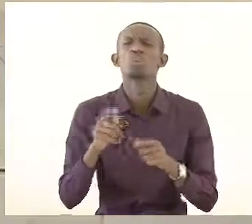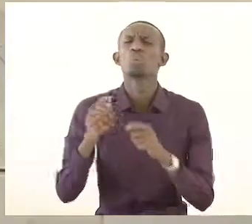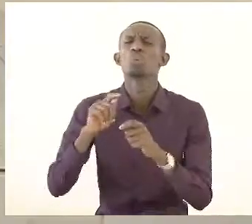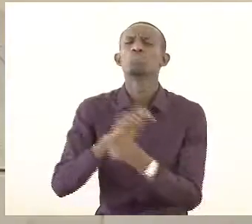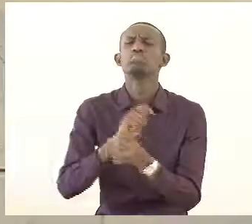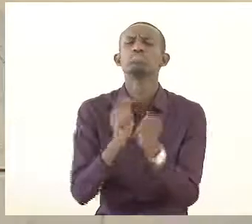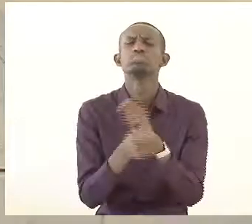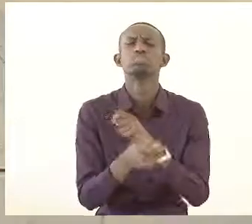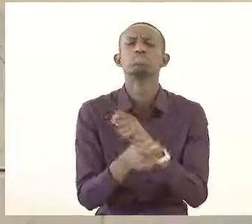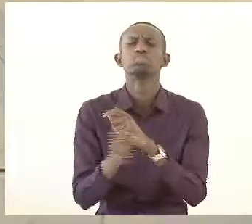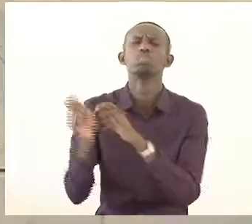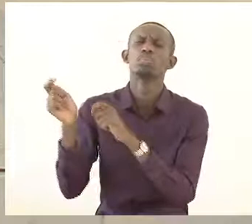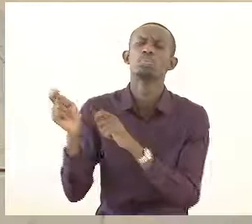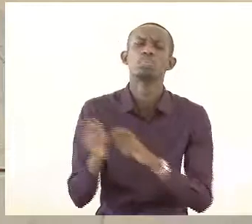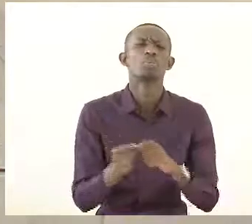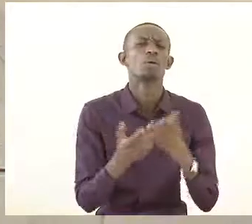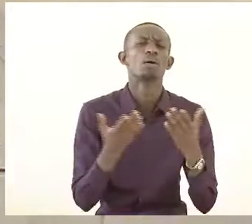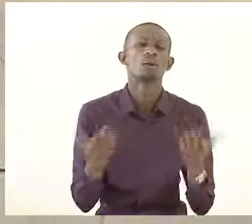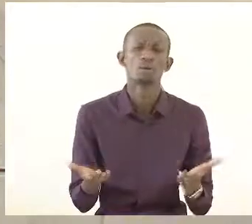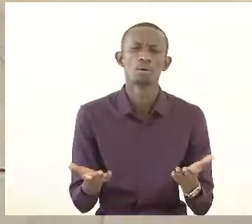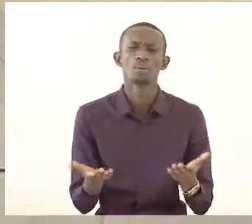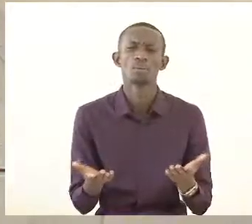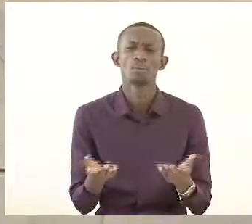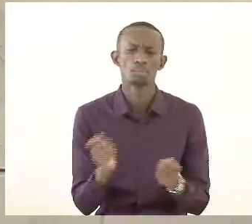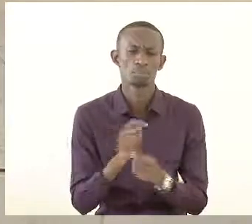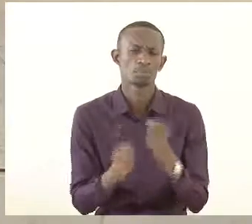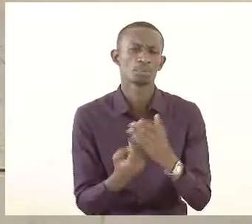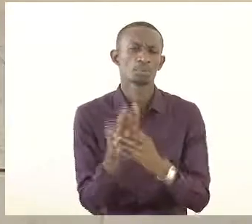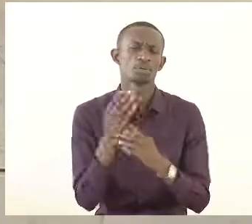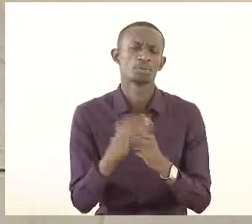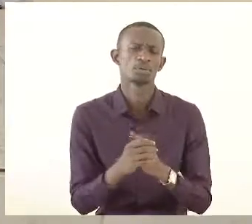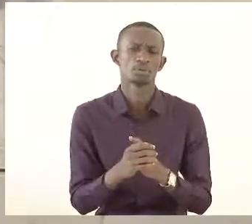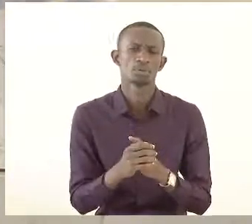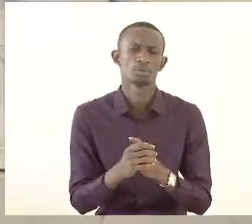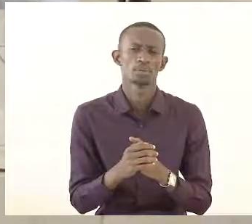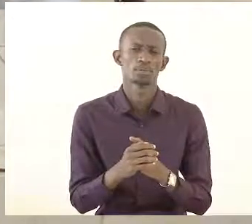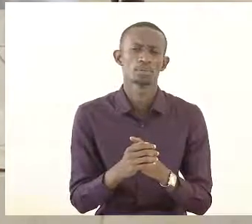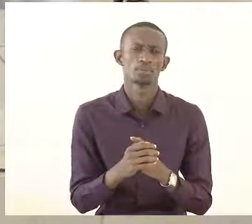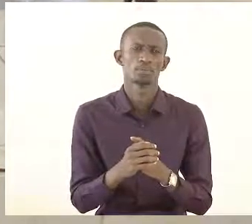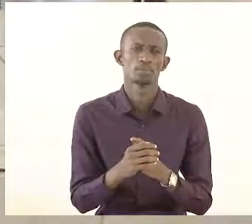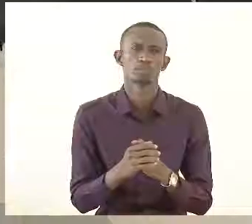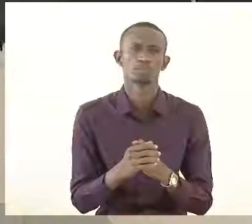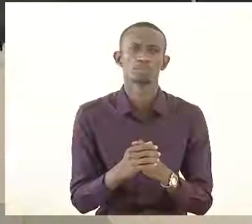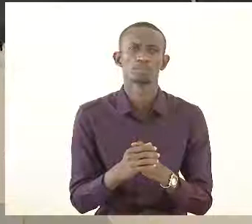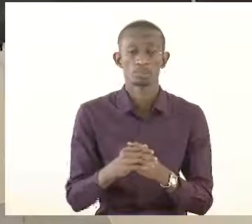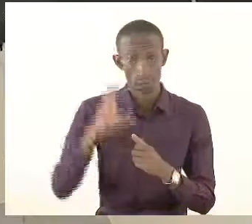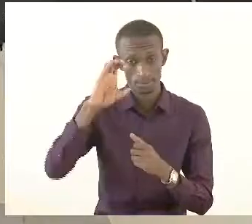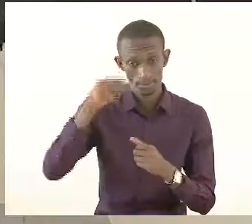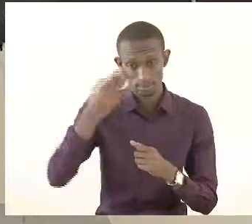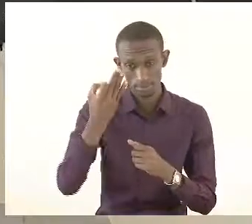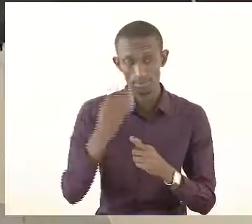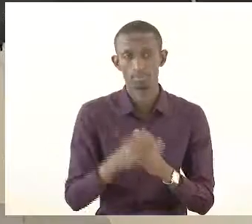get an aldehyde we need? So we have this one which will be oxidized,